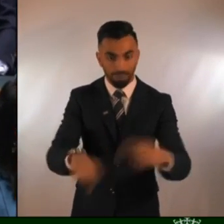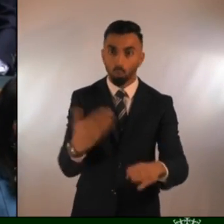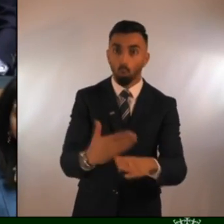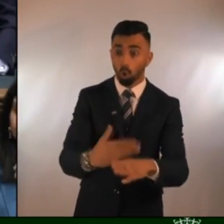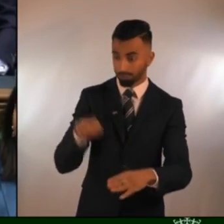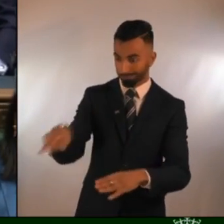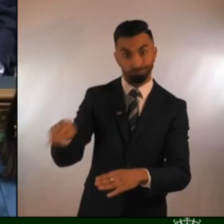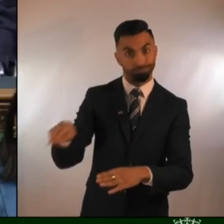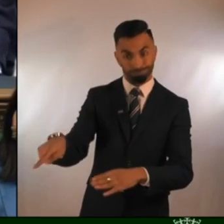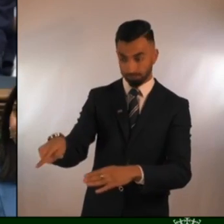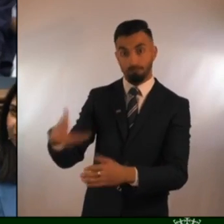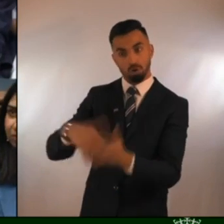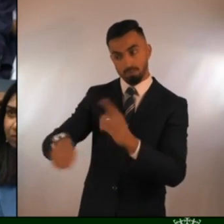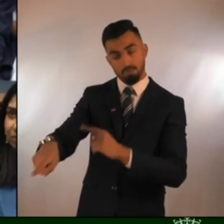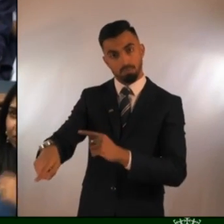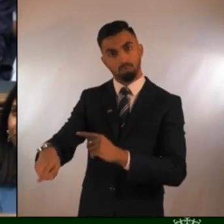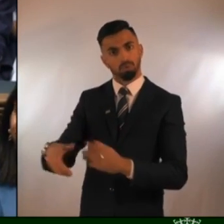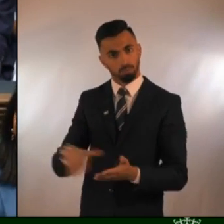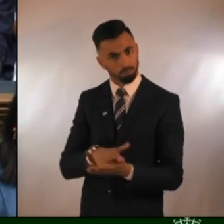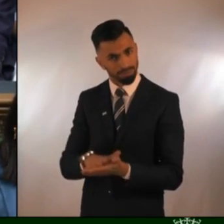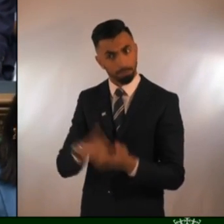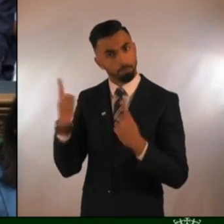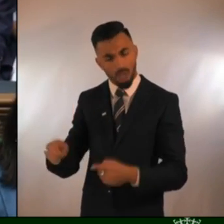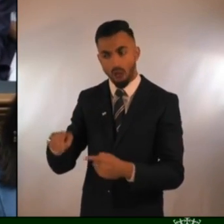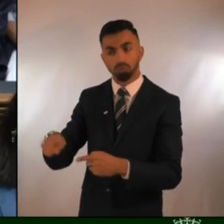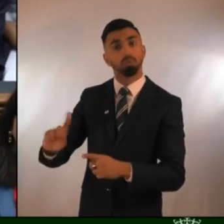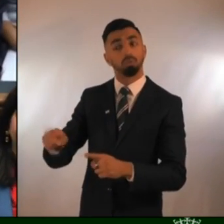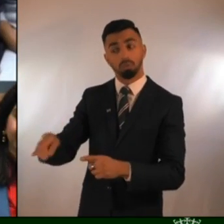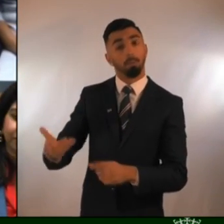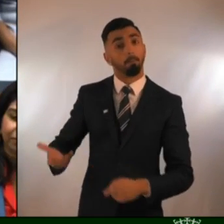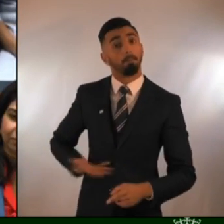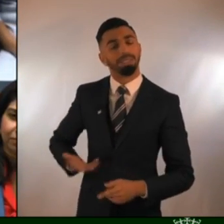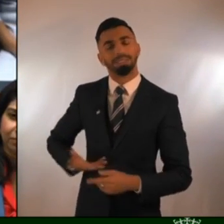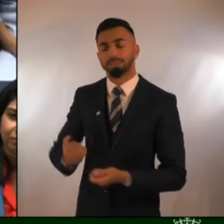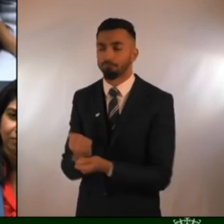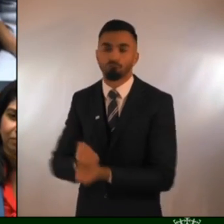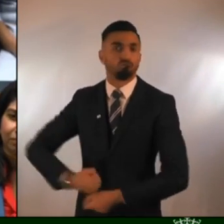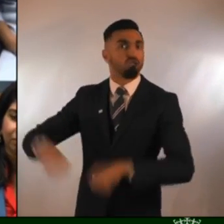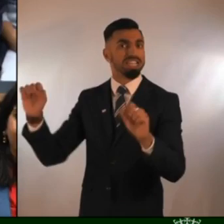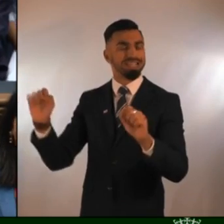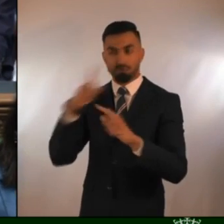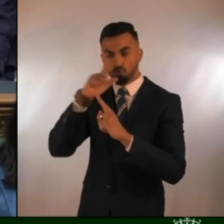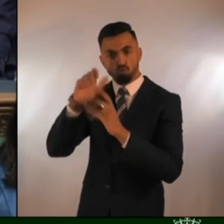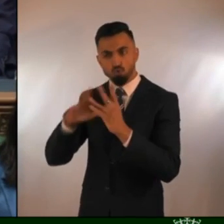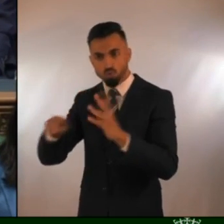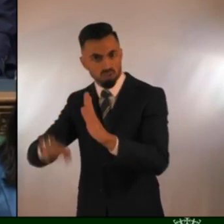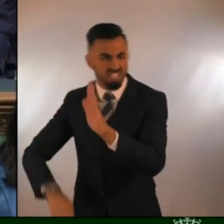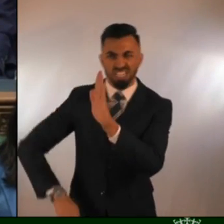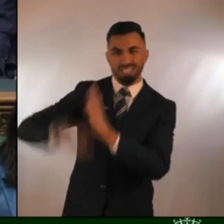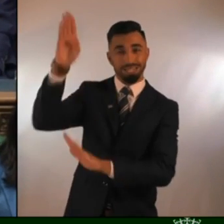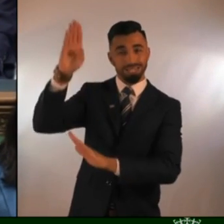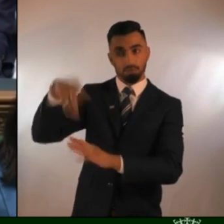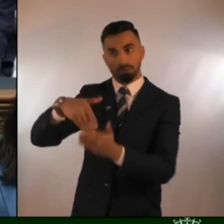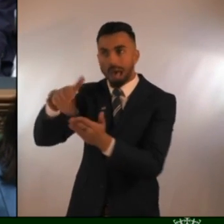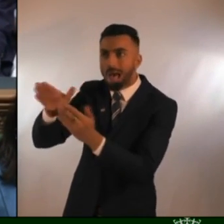prosperity is to unleash the power of business. Businesses need support to start up, grow and export. So today